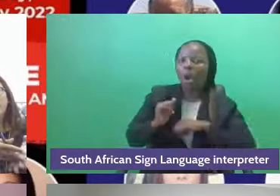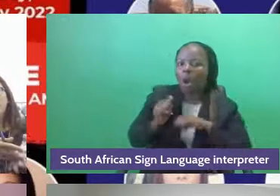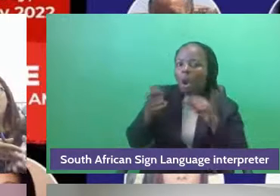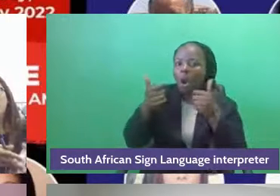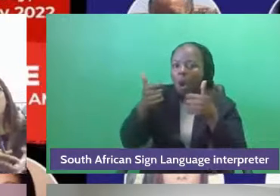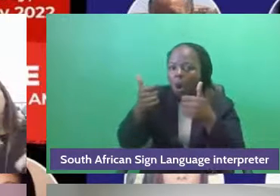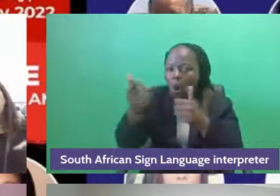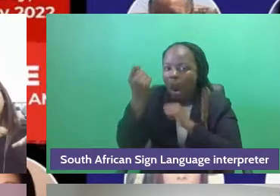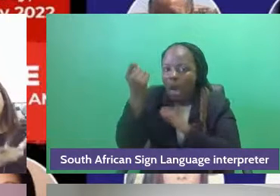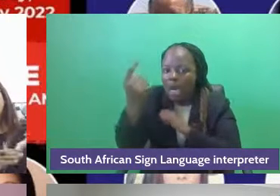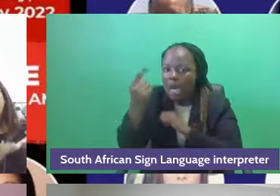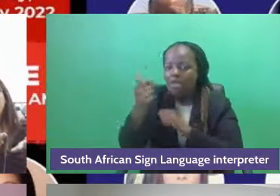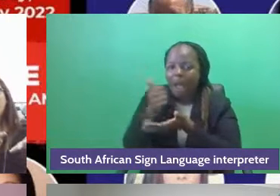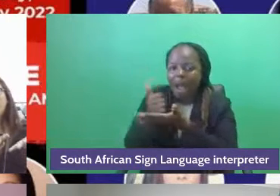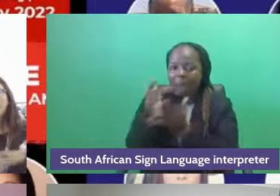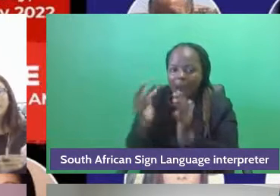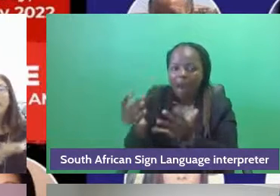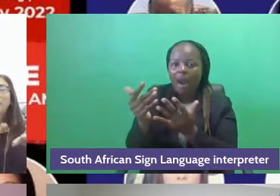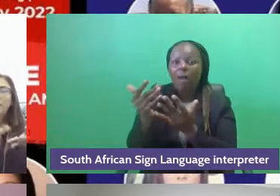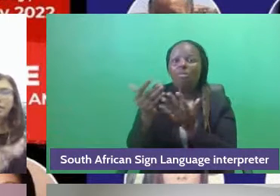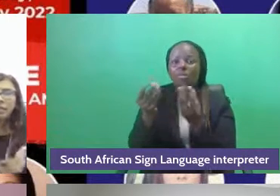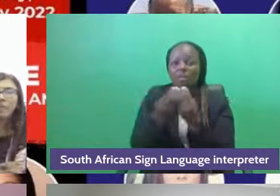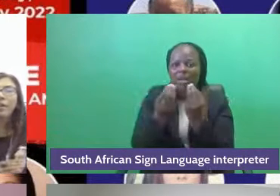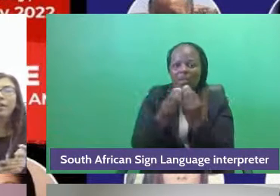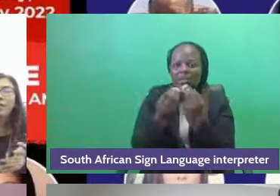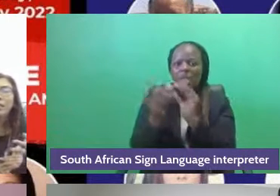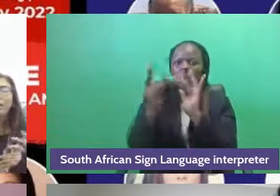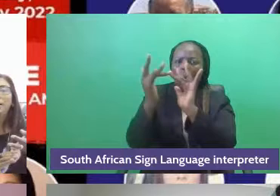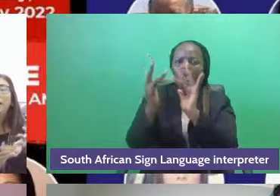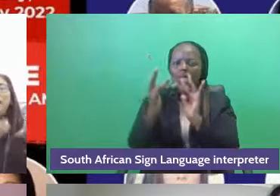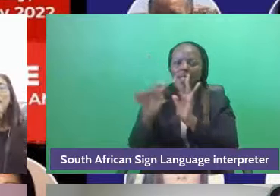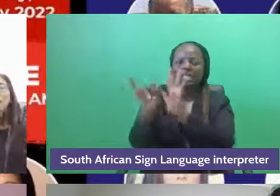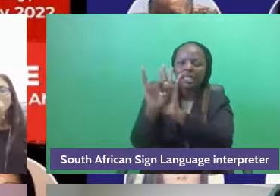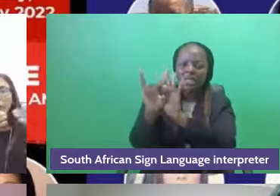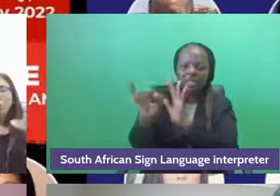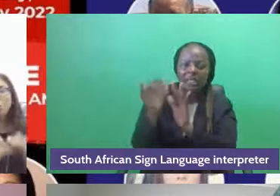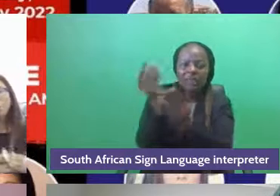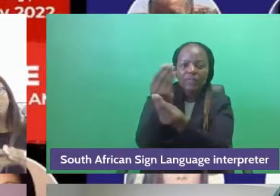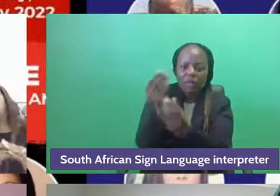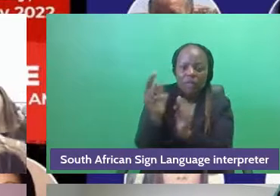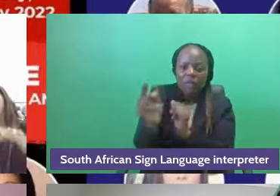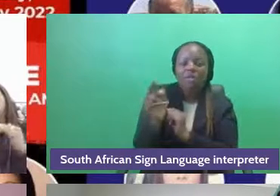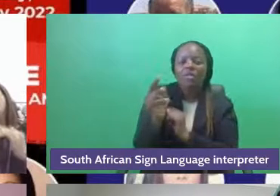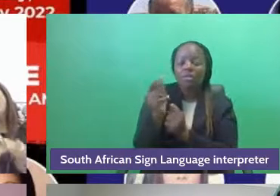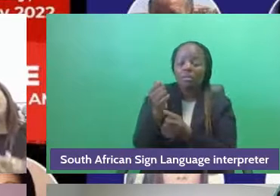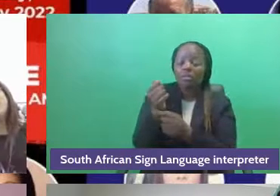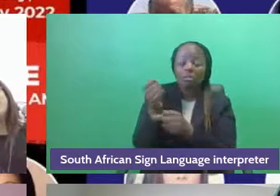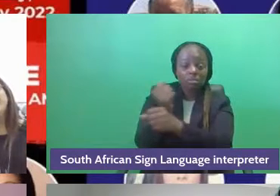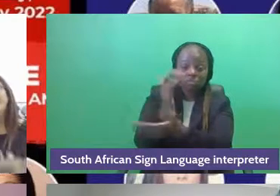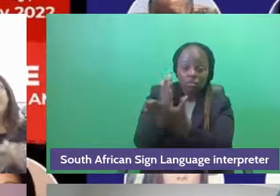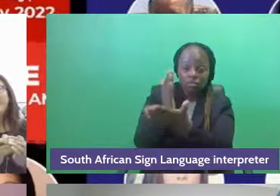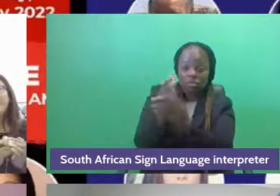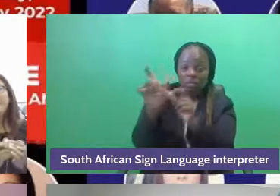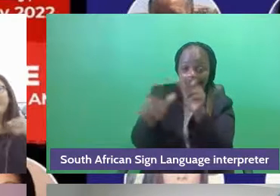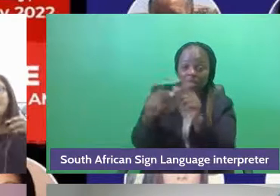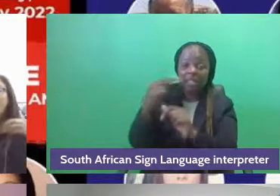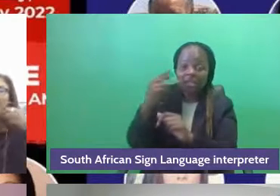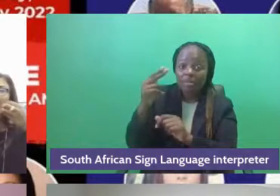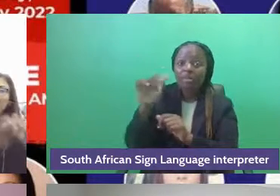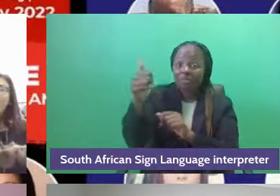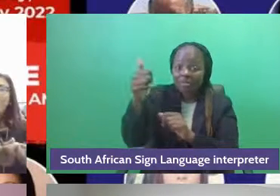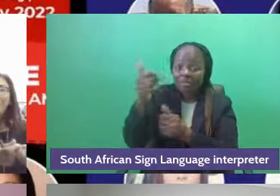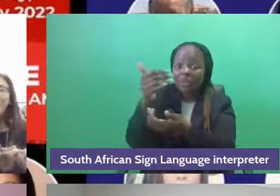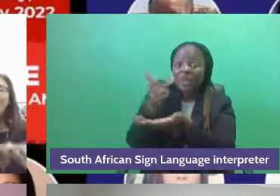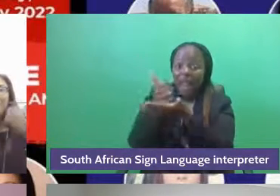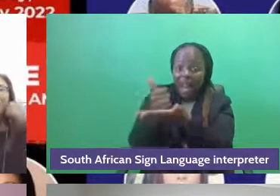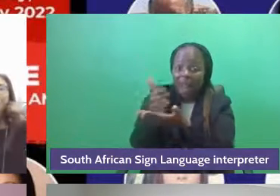is the person needs, take down contact and identifying details, reassure the person that they are trying to help, at least be